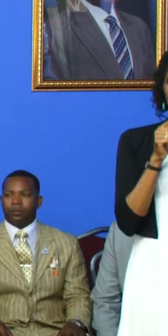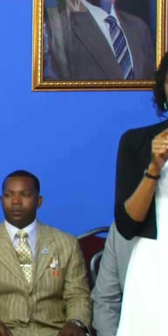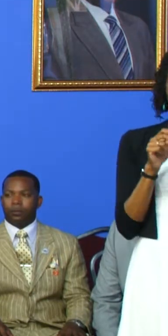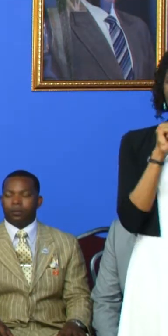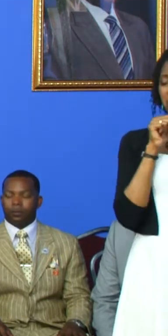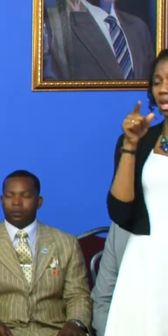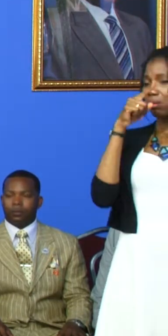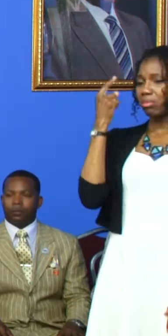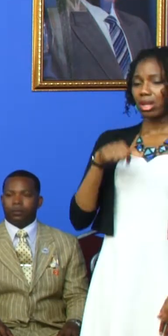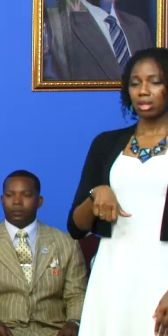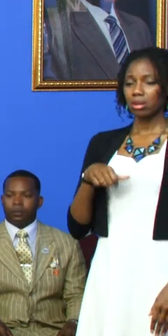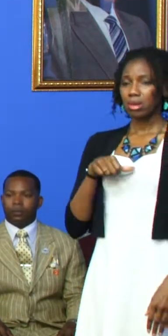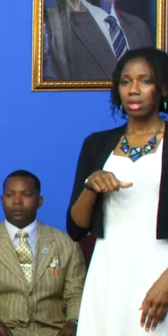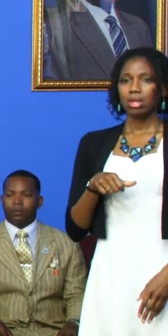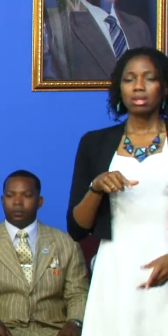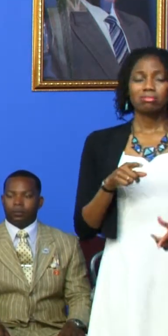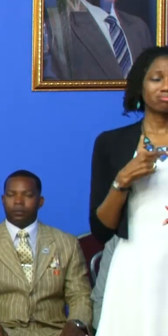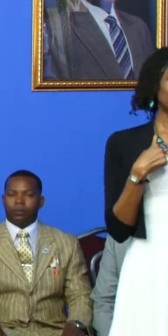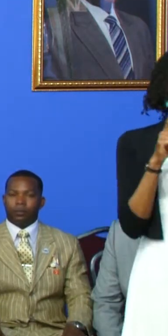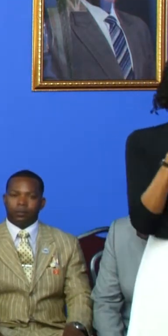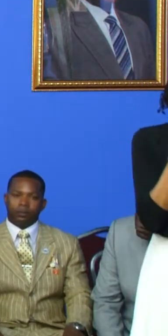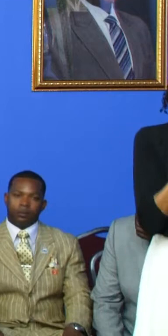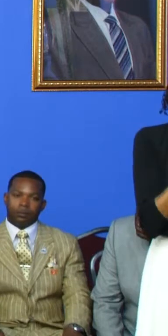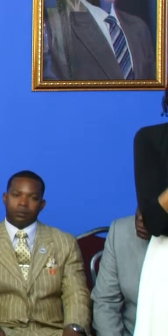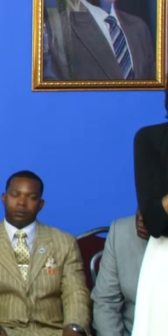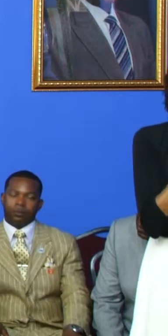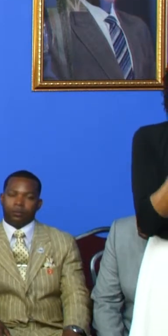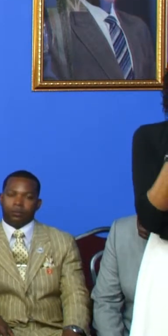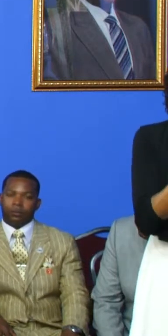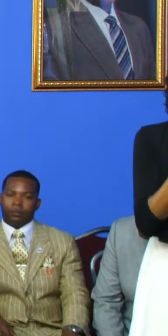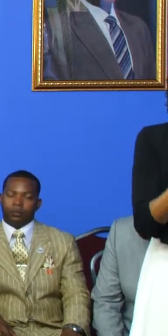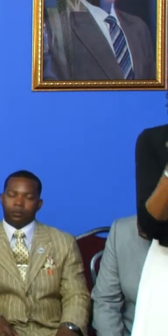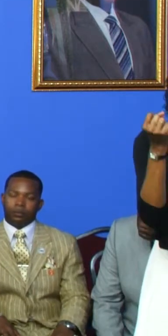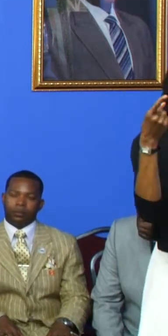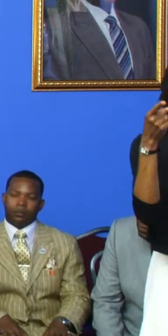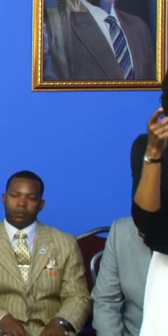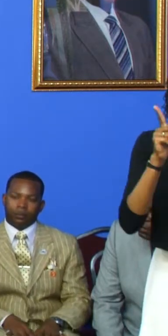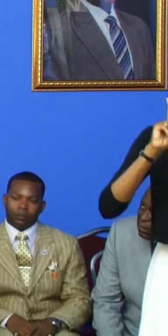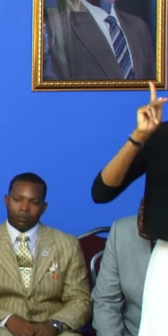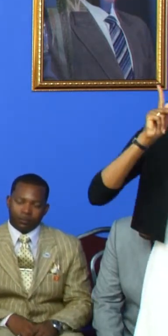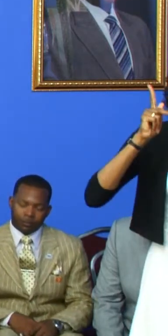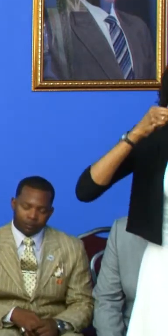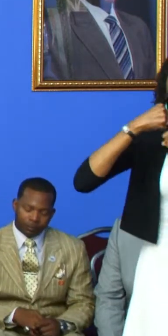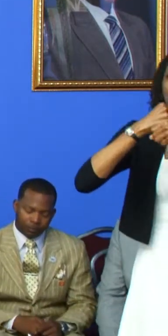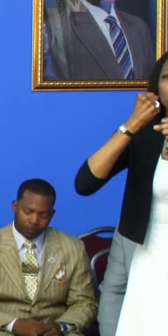proud, you don't need the right to vote. They create a music of